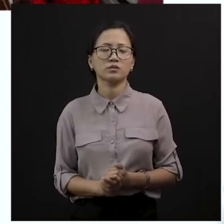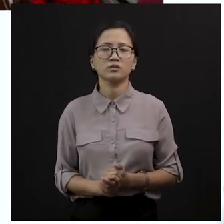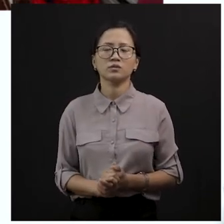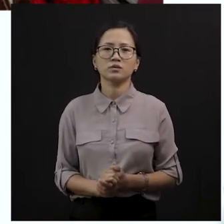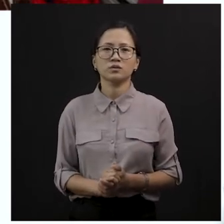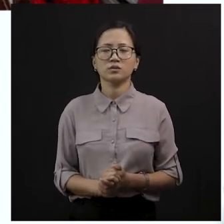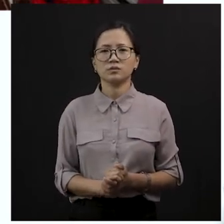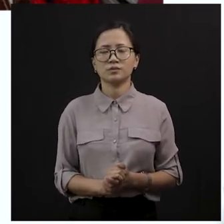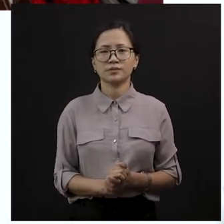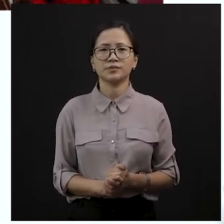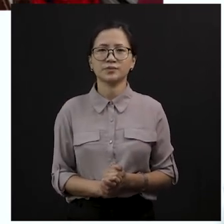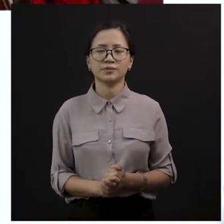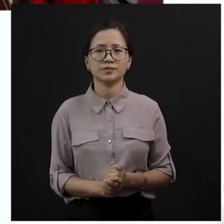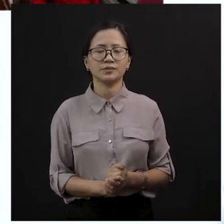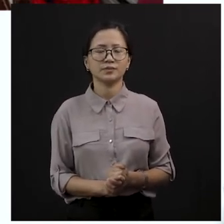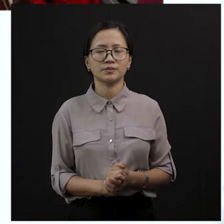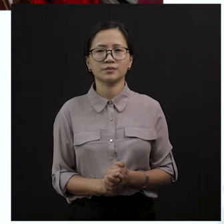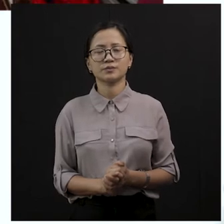of time. See,